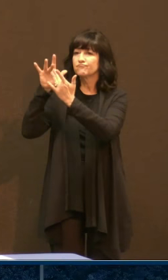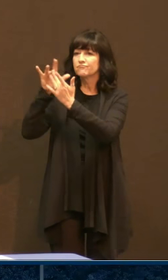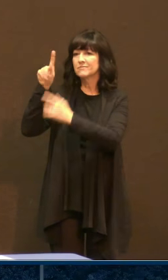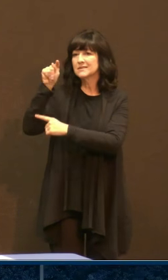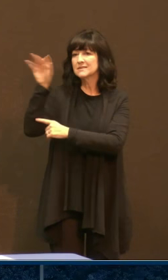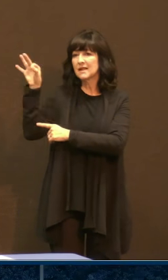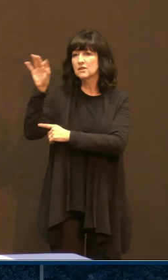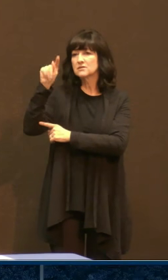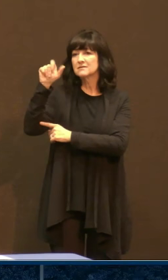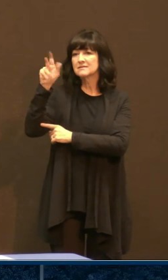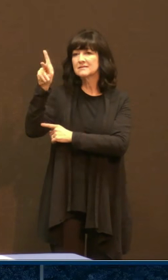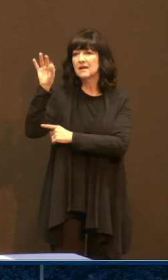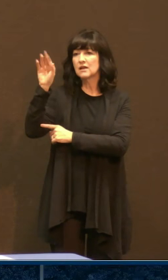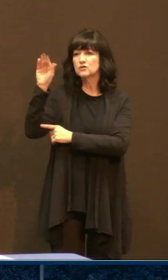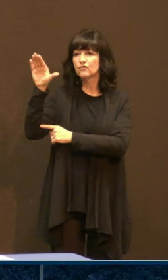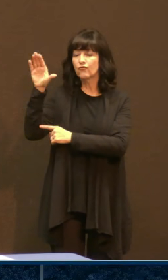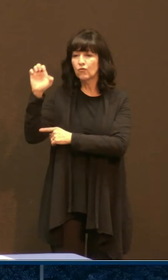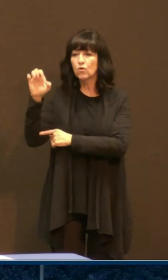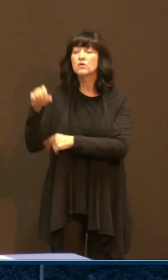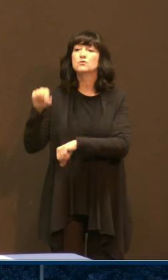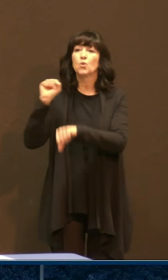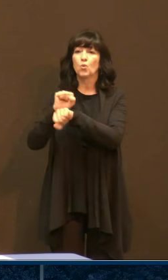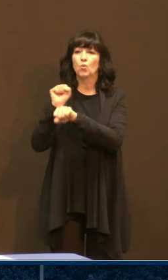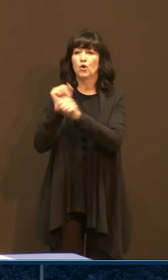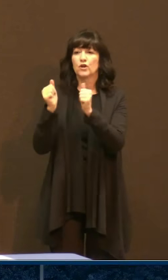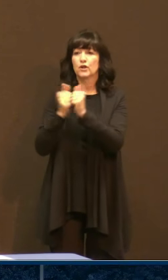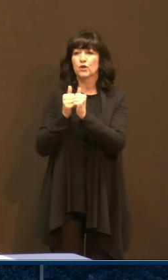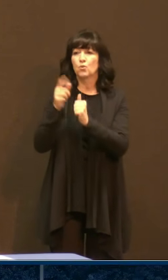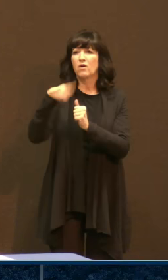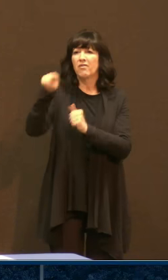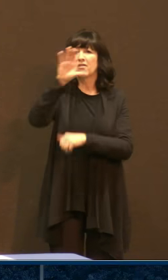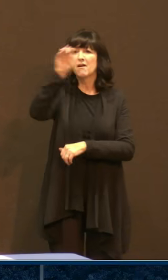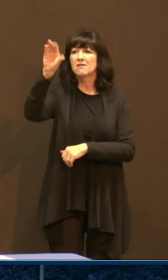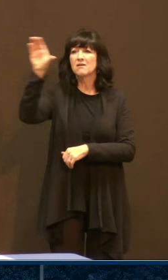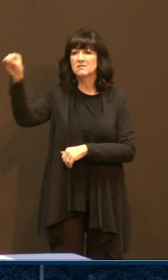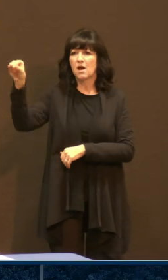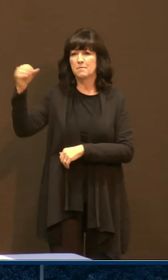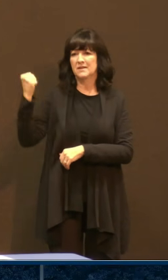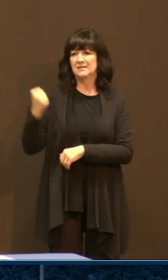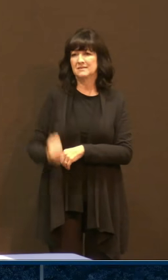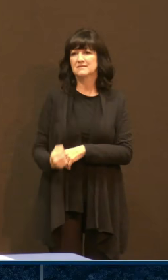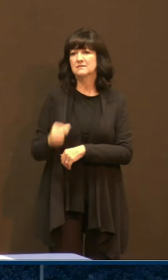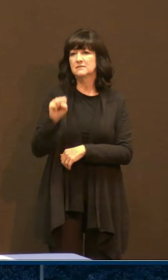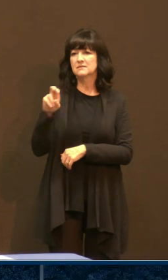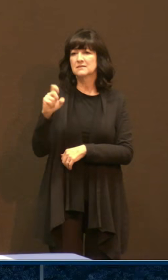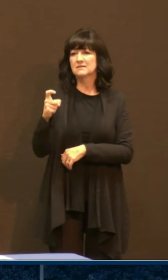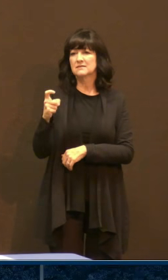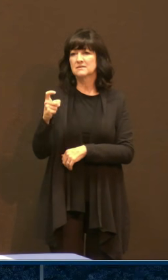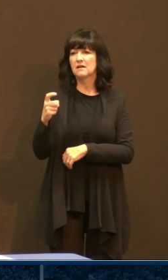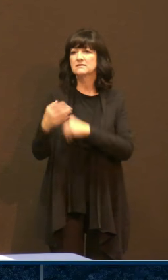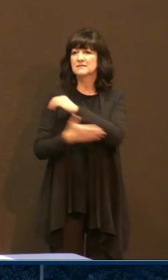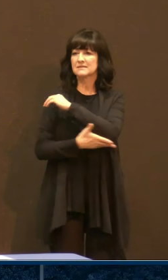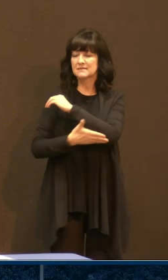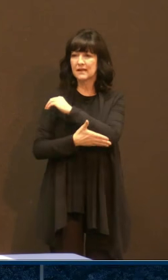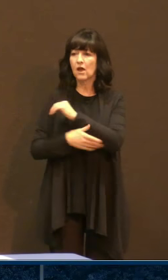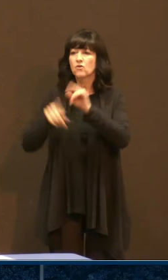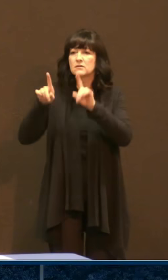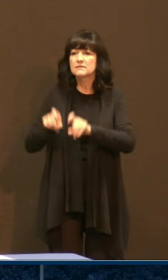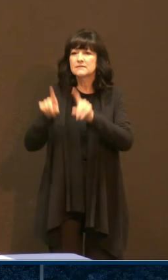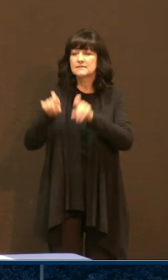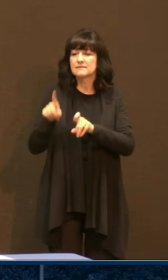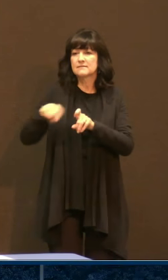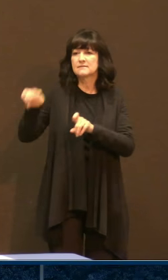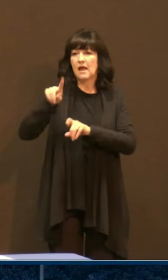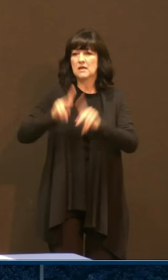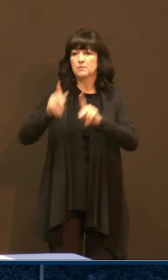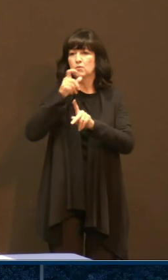working with employers in Sussex County to figure out the best way to test employees and workers there,